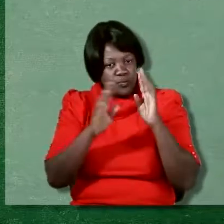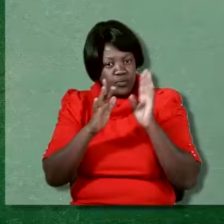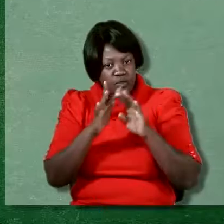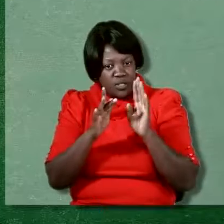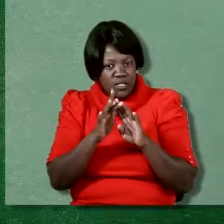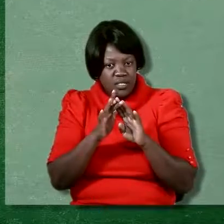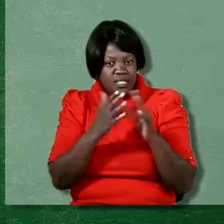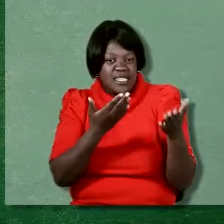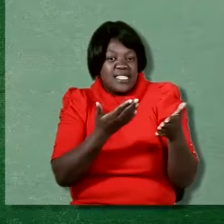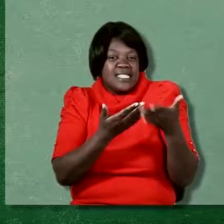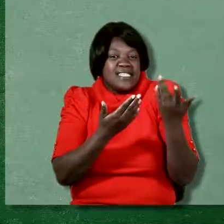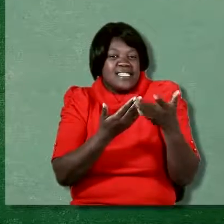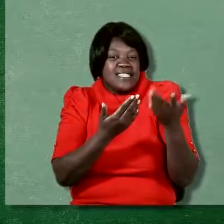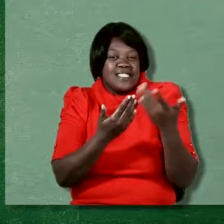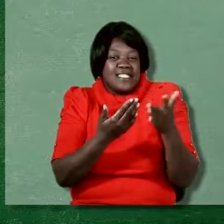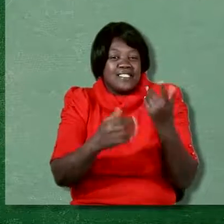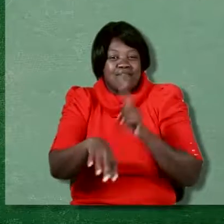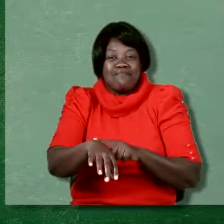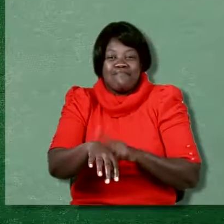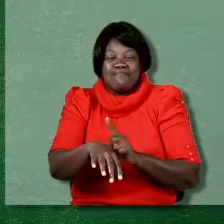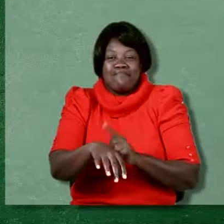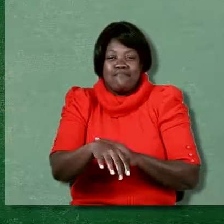we are going to be talking about simple tenses.